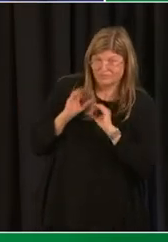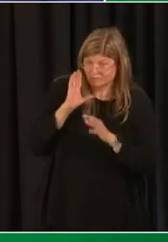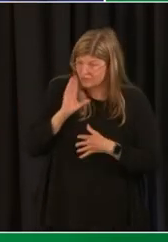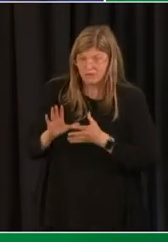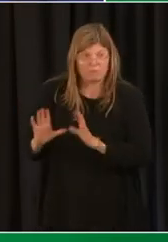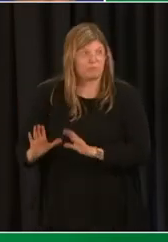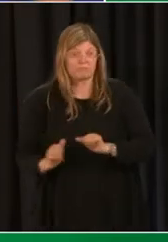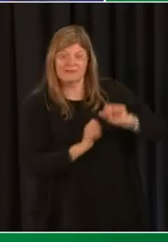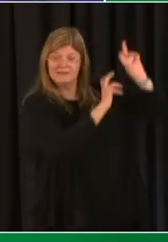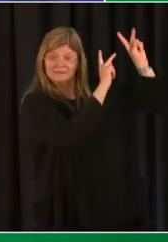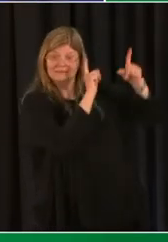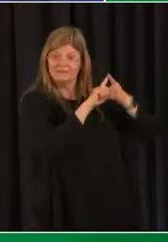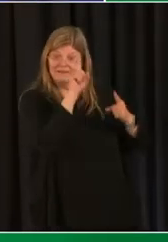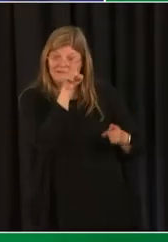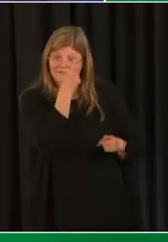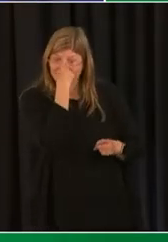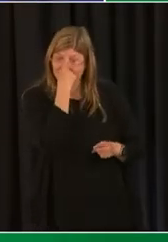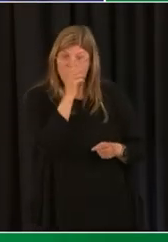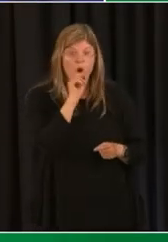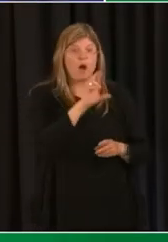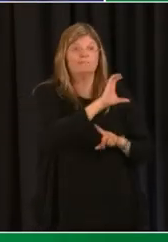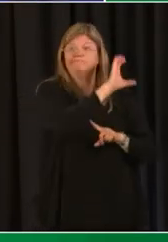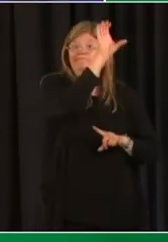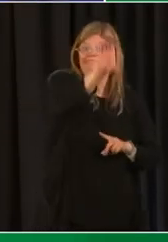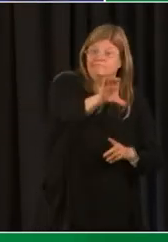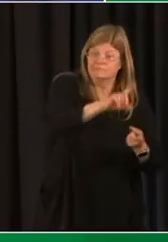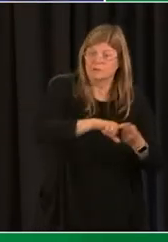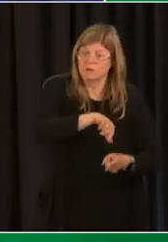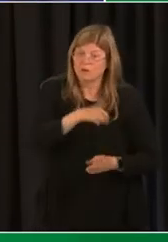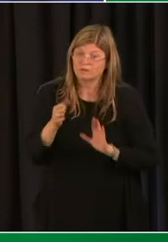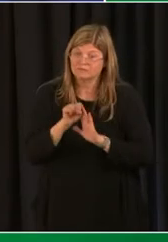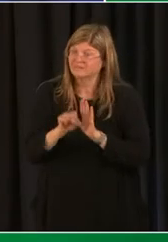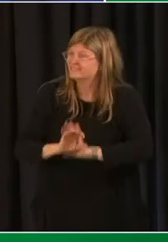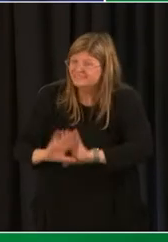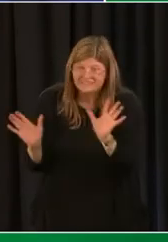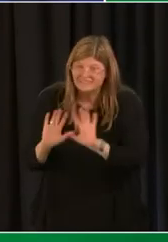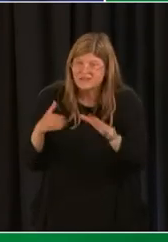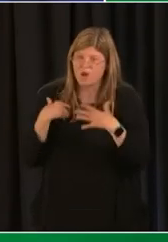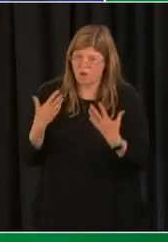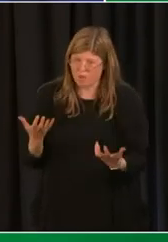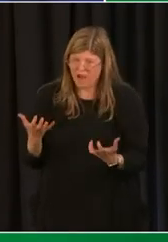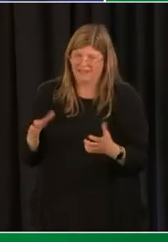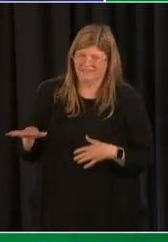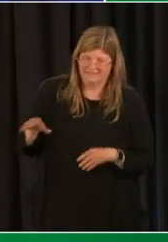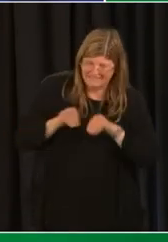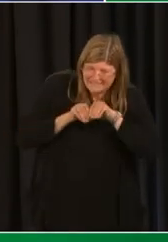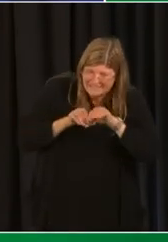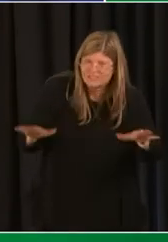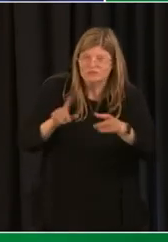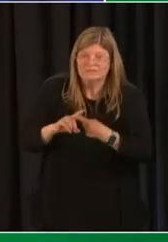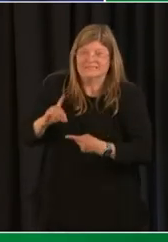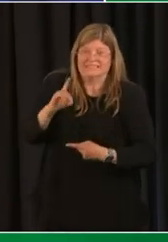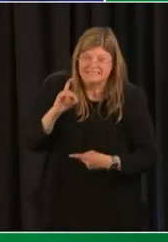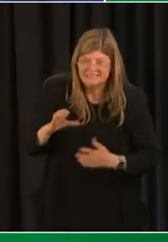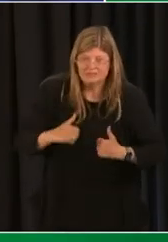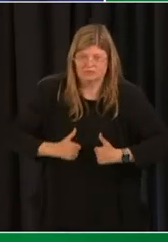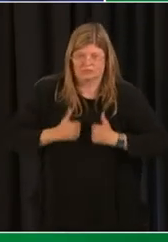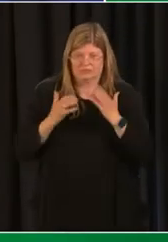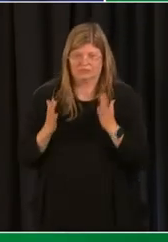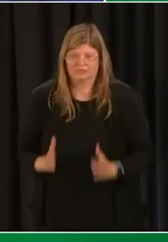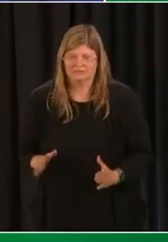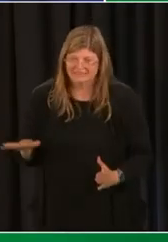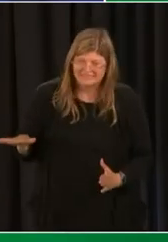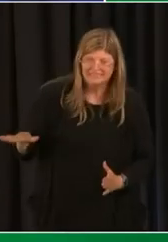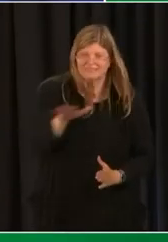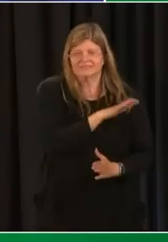to another state that is spending faster than us. We know our residents need this, and so we will actually be able to help more people with more money